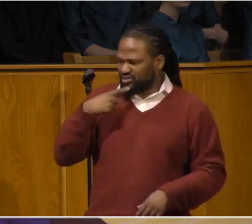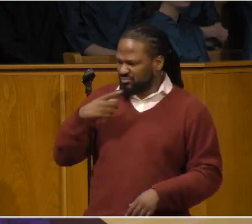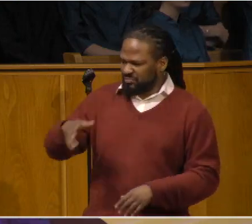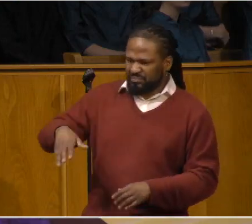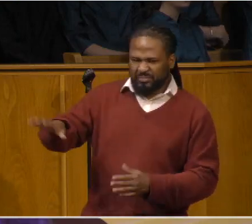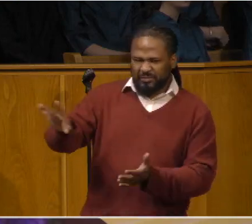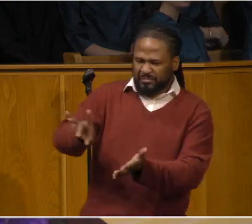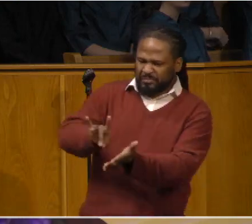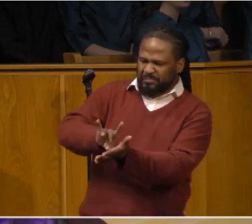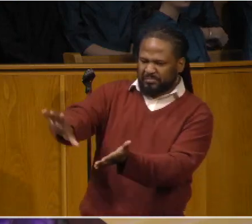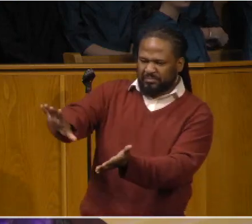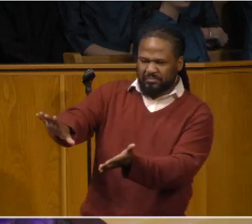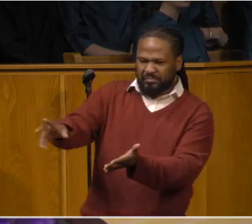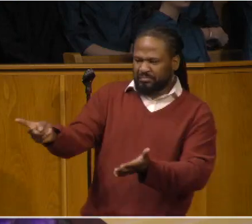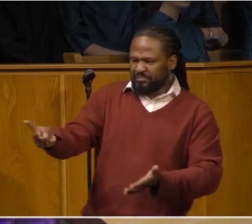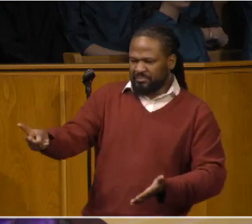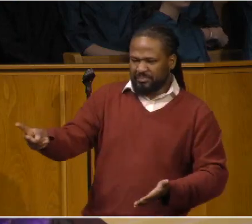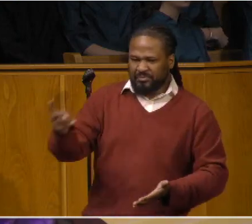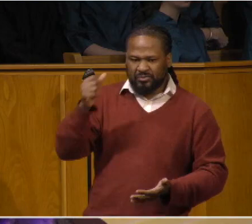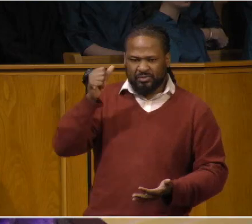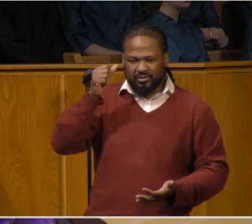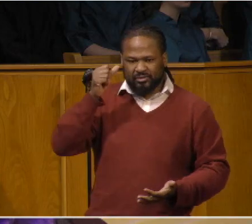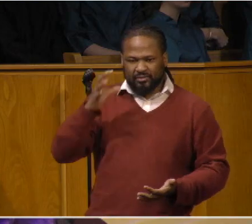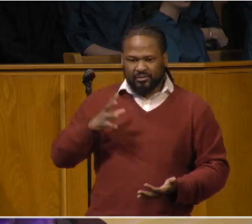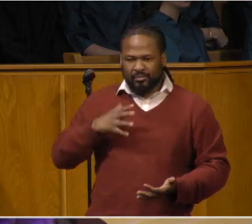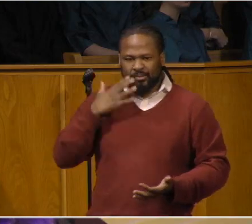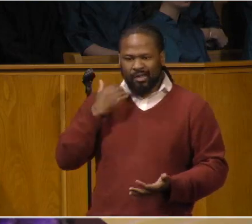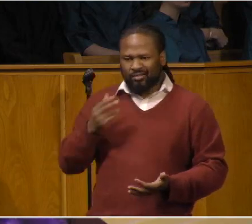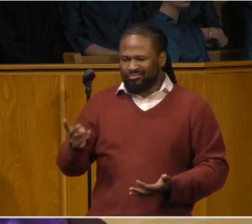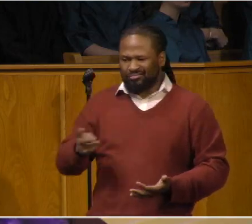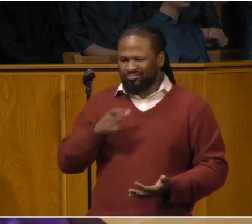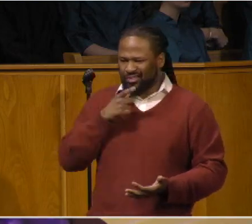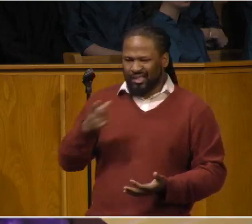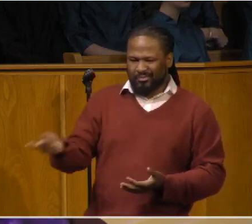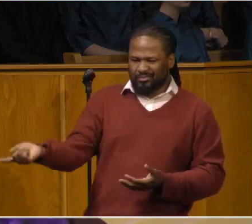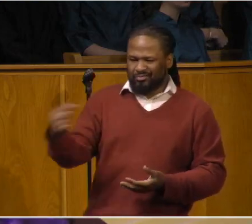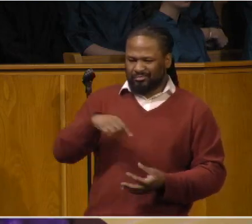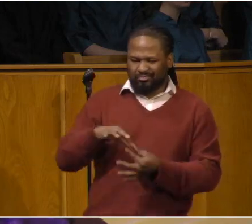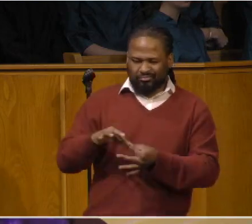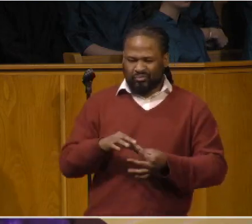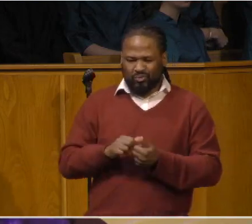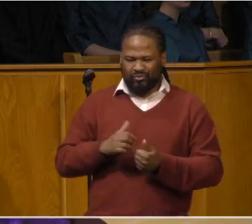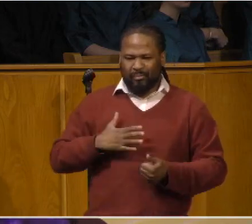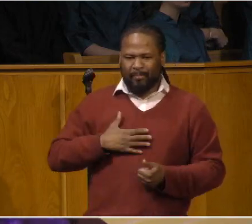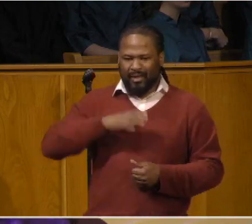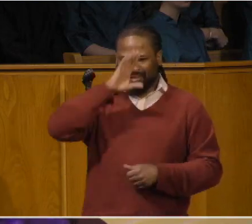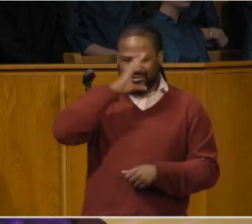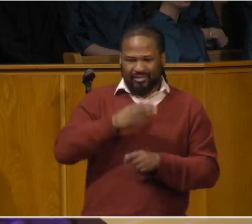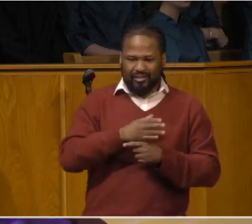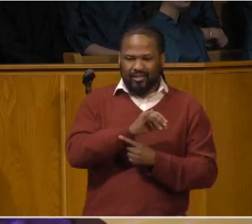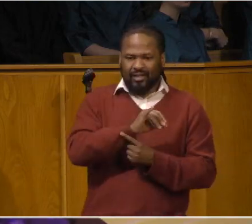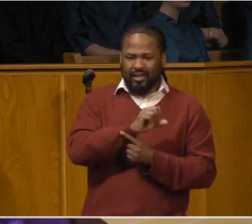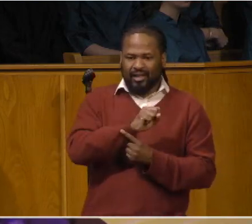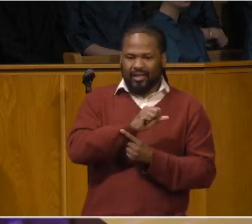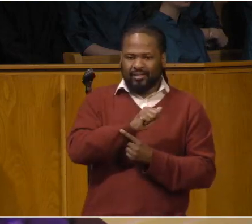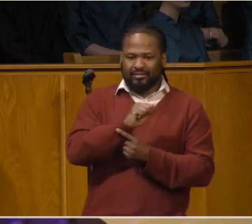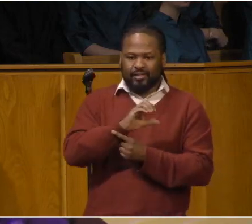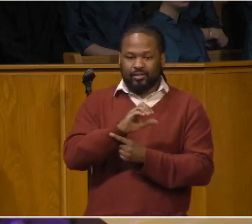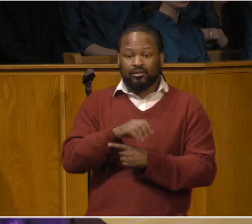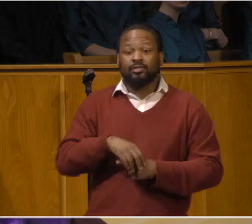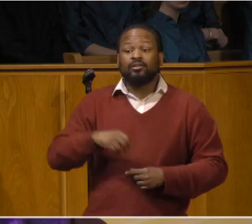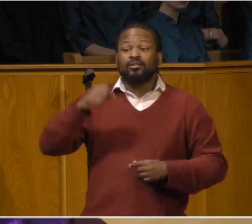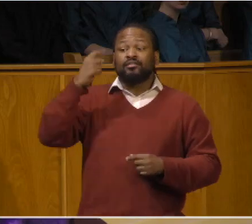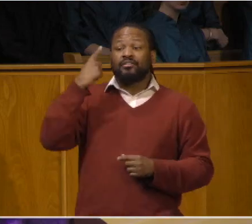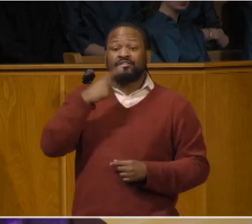this bondwoman and her son, for the son of this bondwoman shall not be heir with my son, namely Isaac. She does